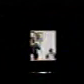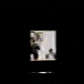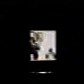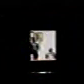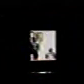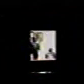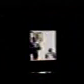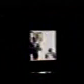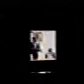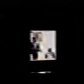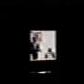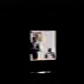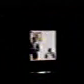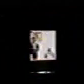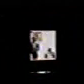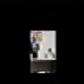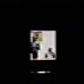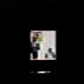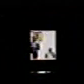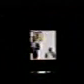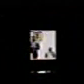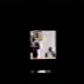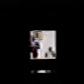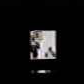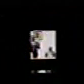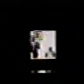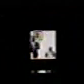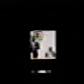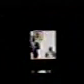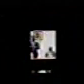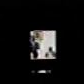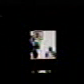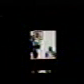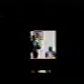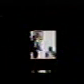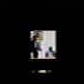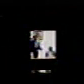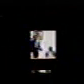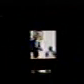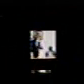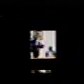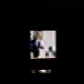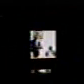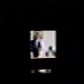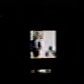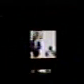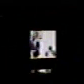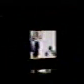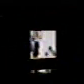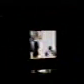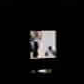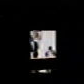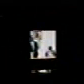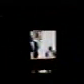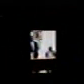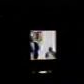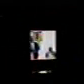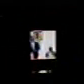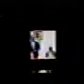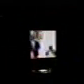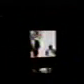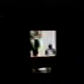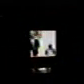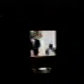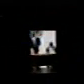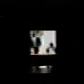is the moment we're going to root it out in Jesus' name. All those strongholds of the devil in your life,